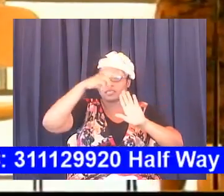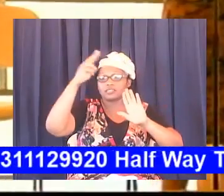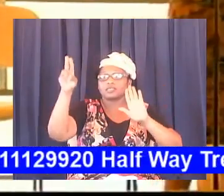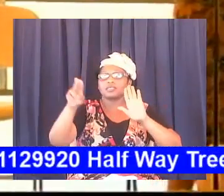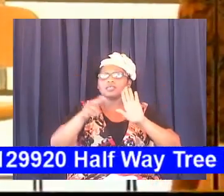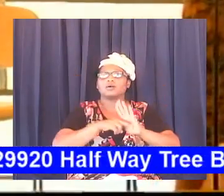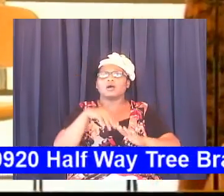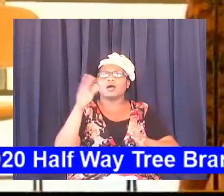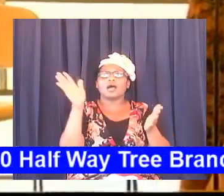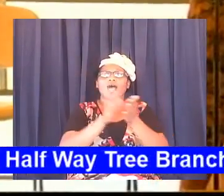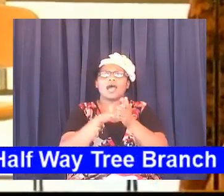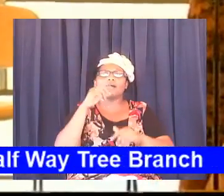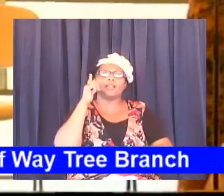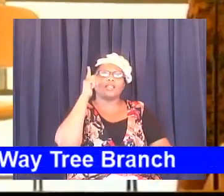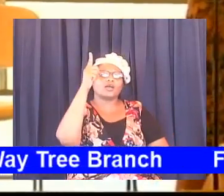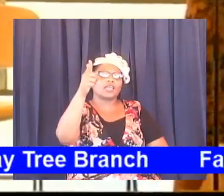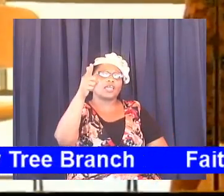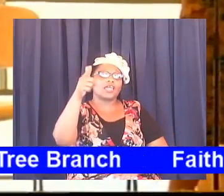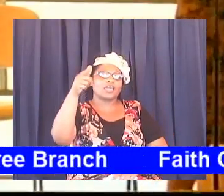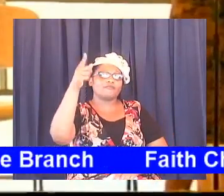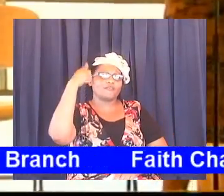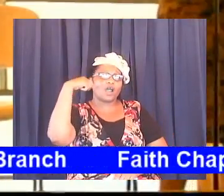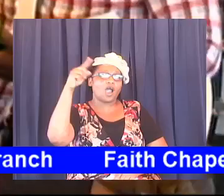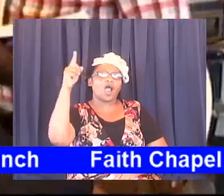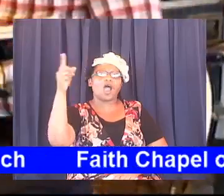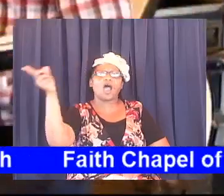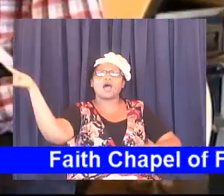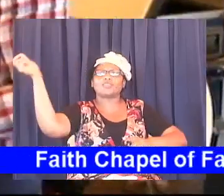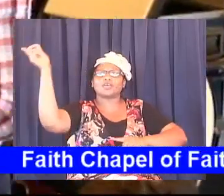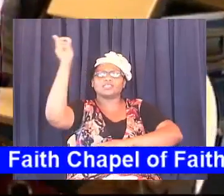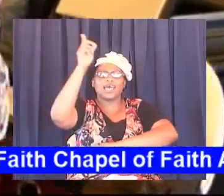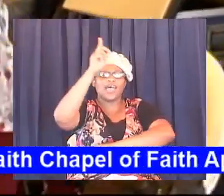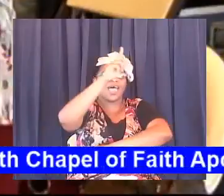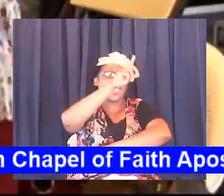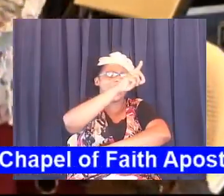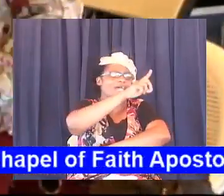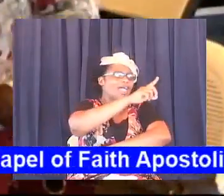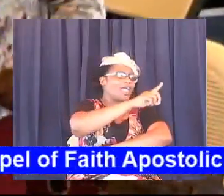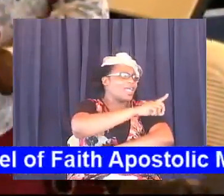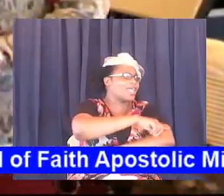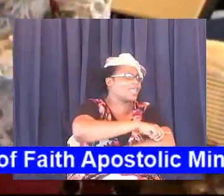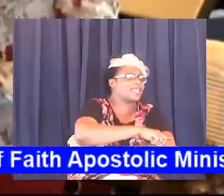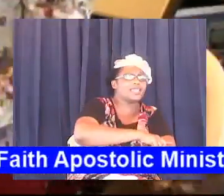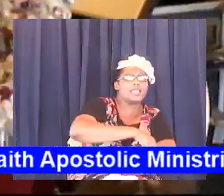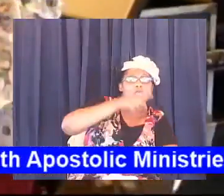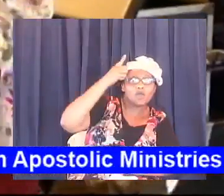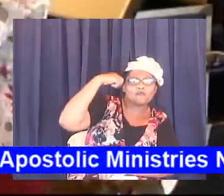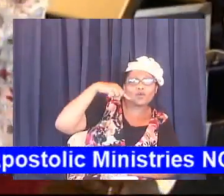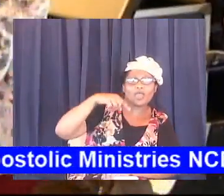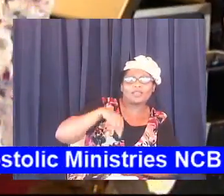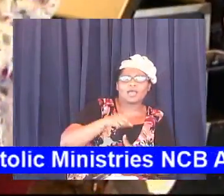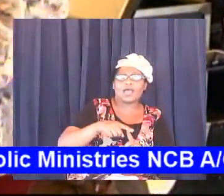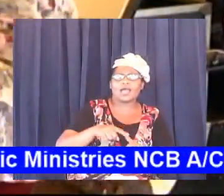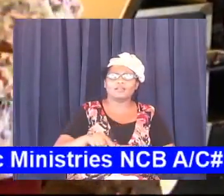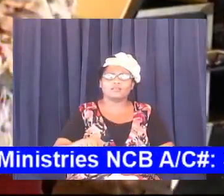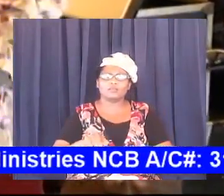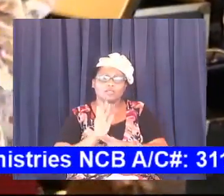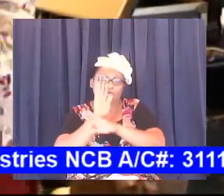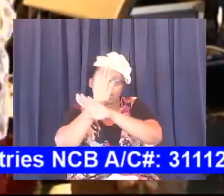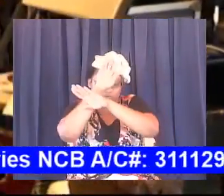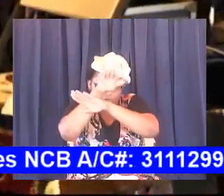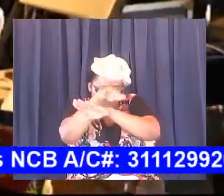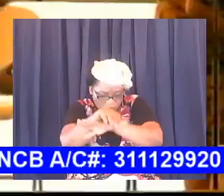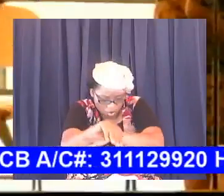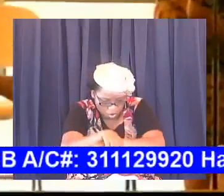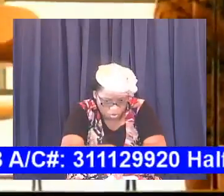darkness. I am looking for the day when I